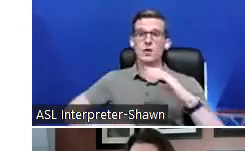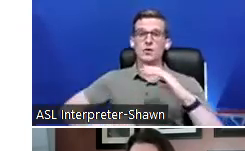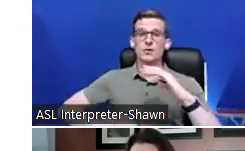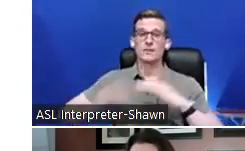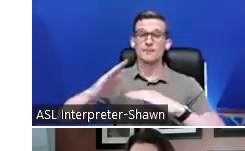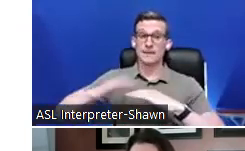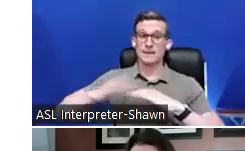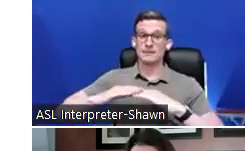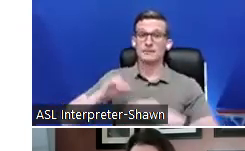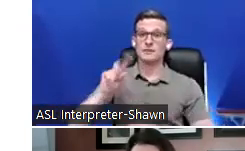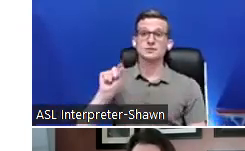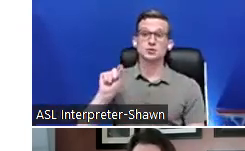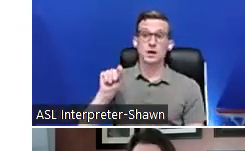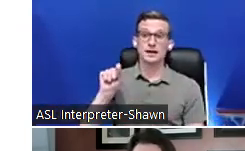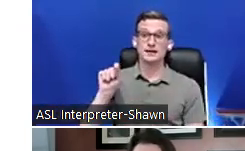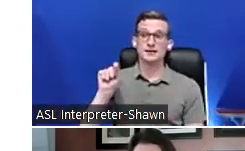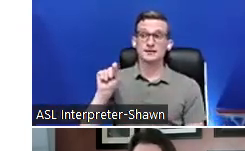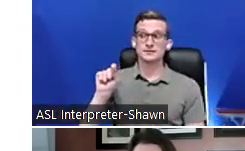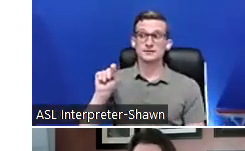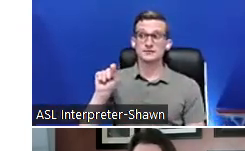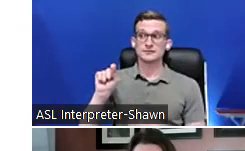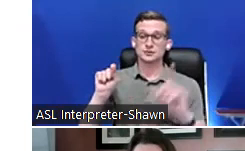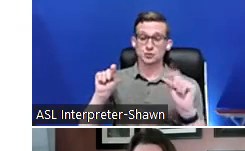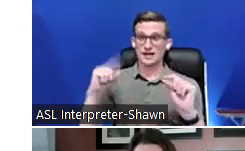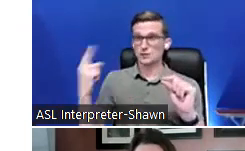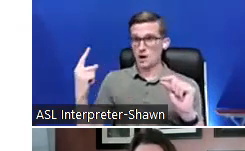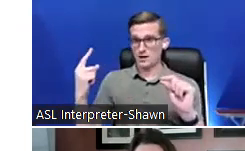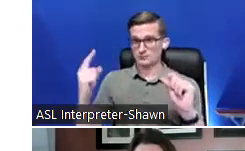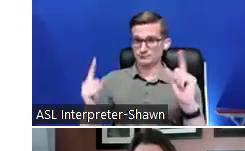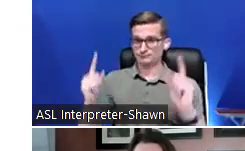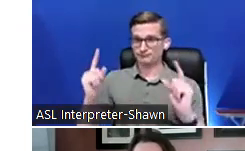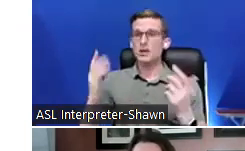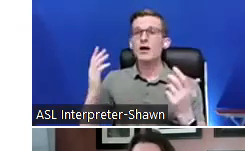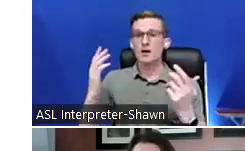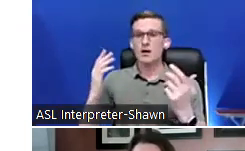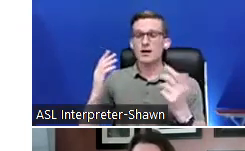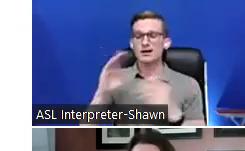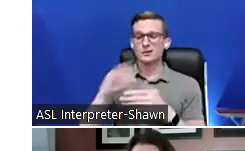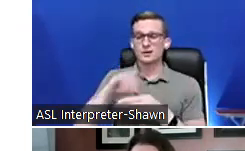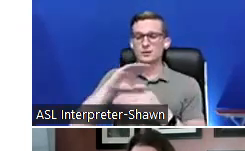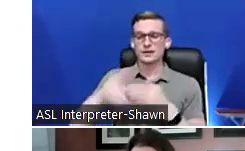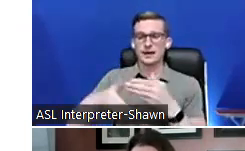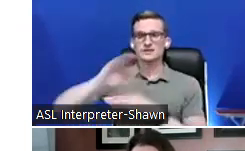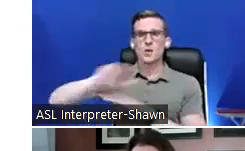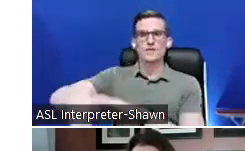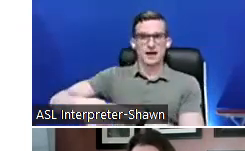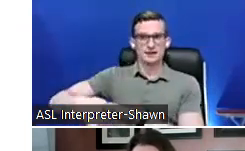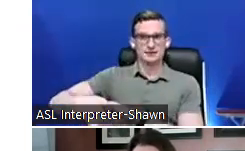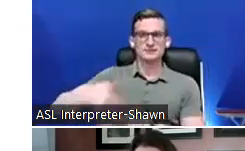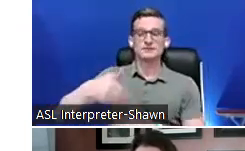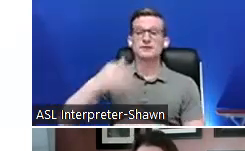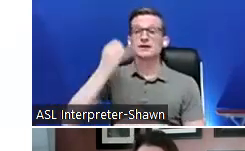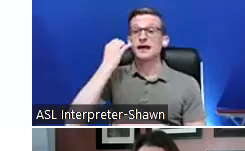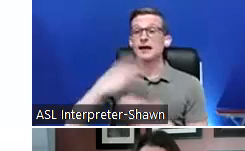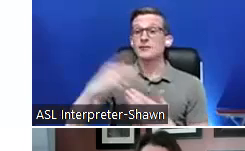1 at all times, including weekends and overnights. And then if the program is